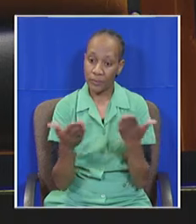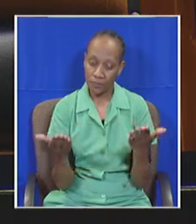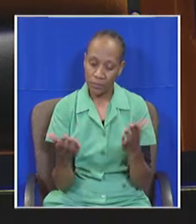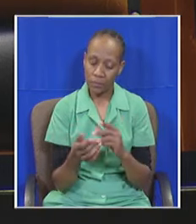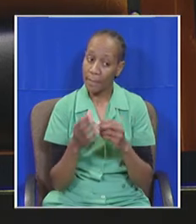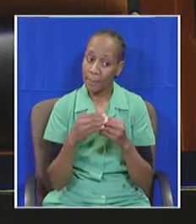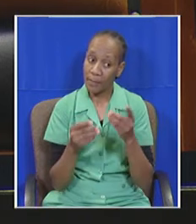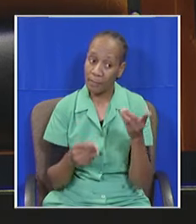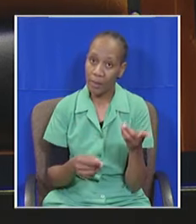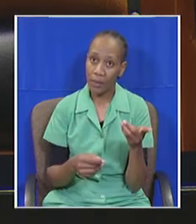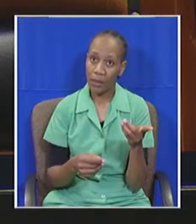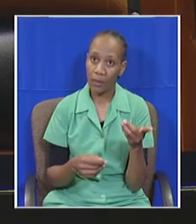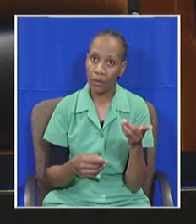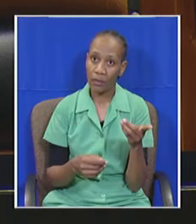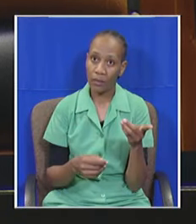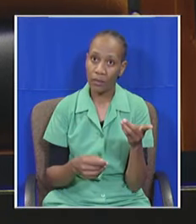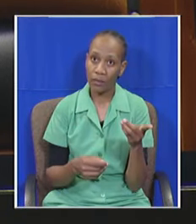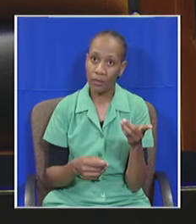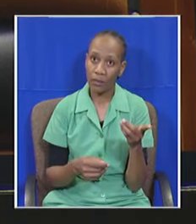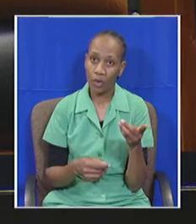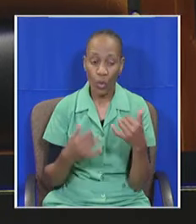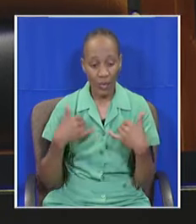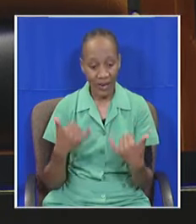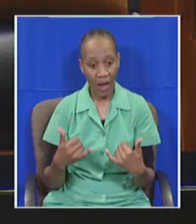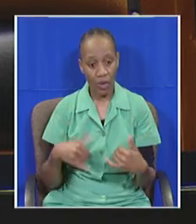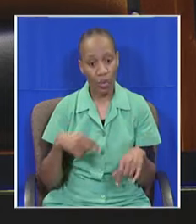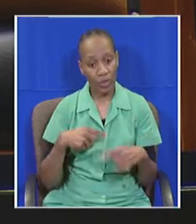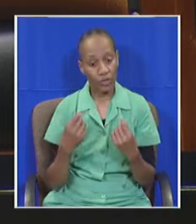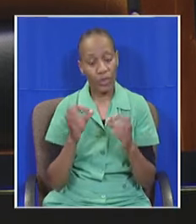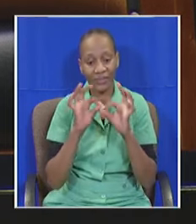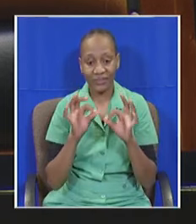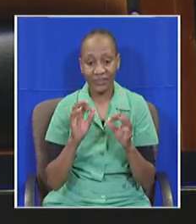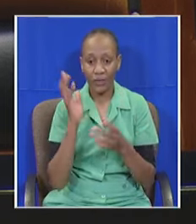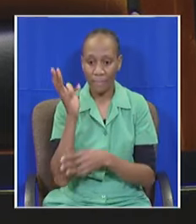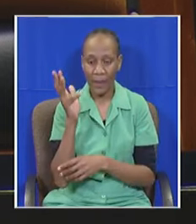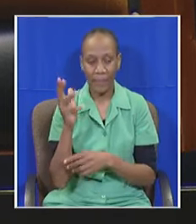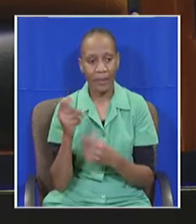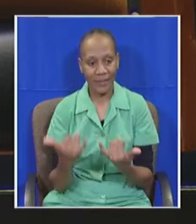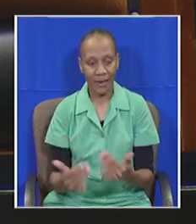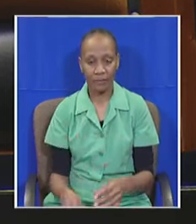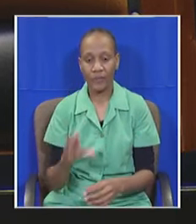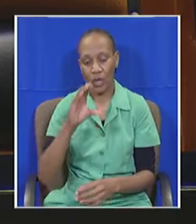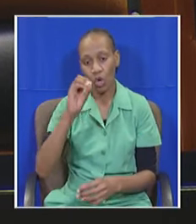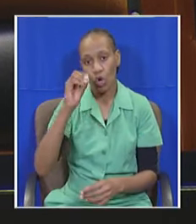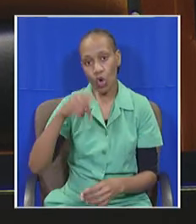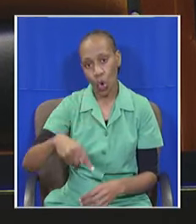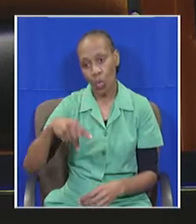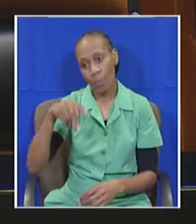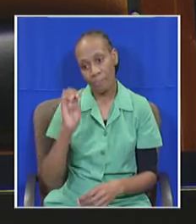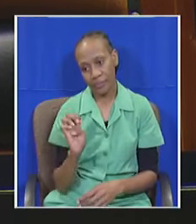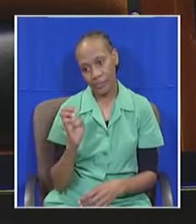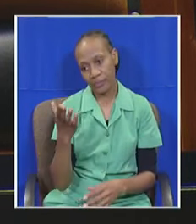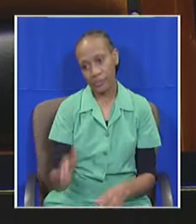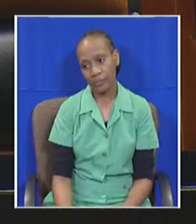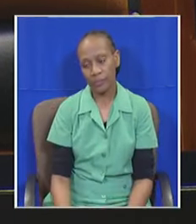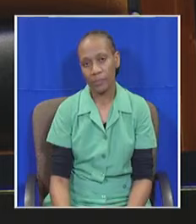aware that you are dealing with statements now. Thank you. Cope?